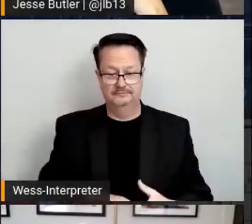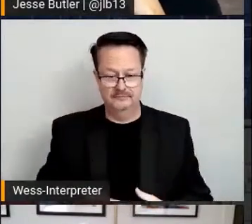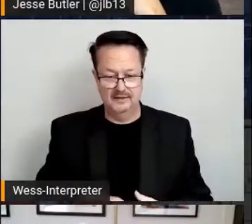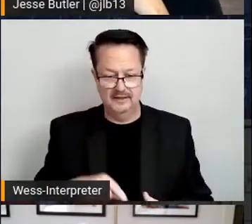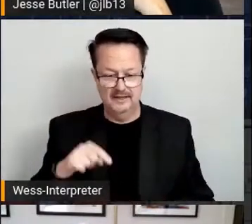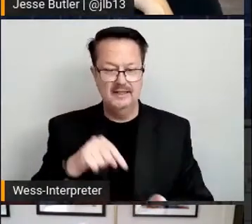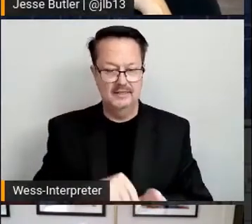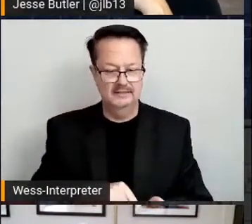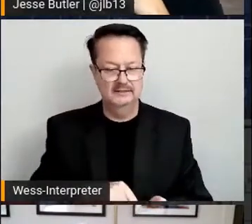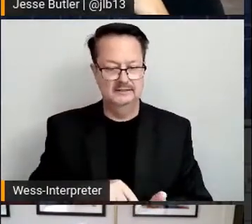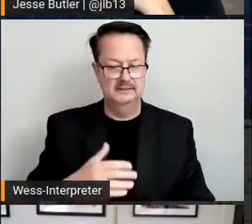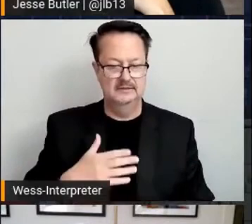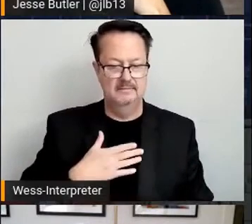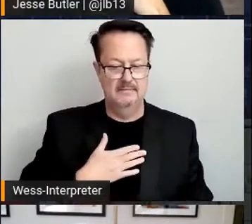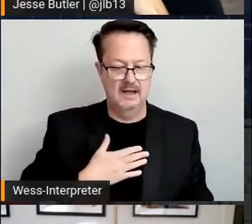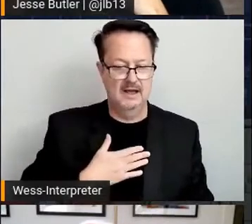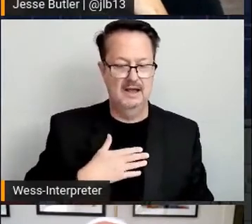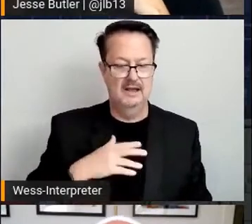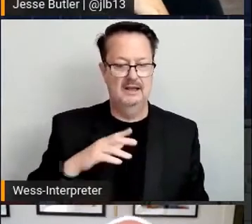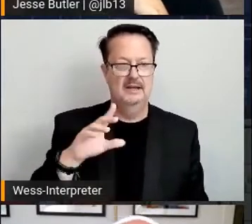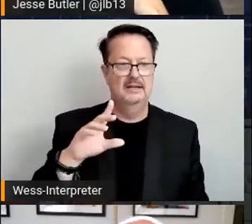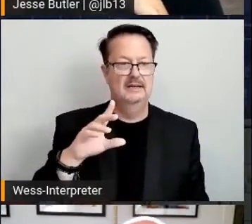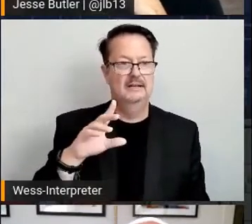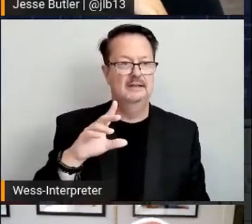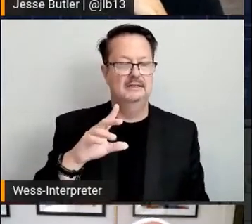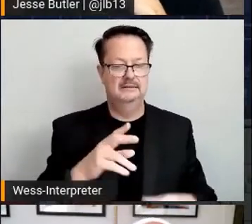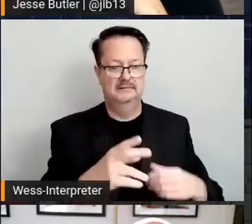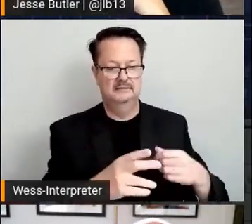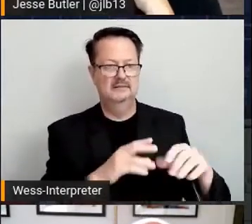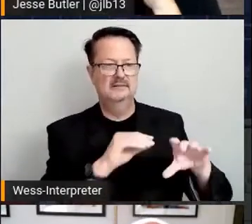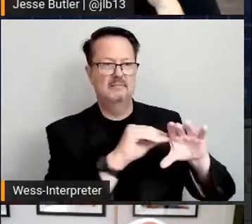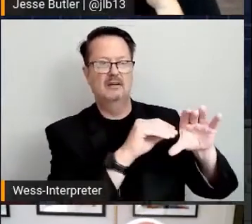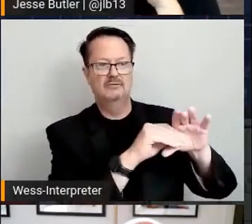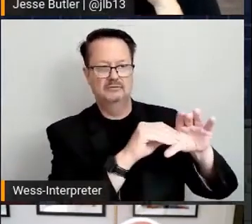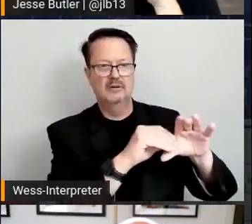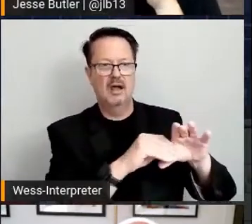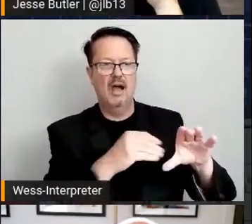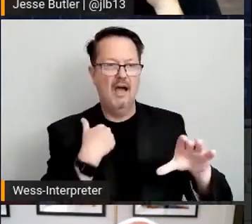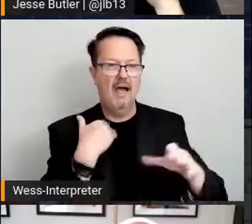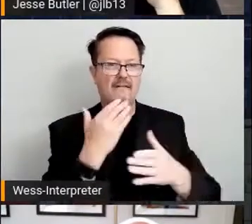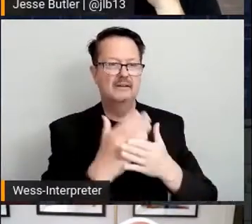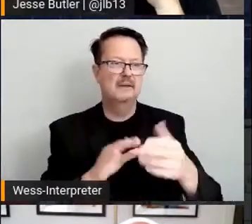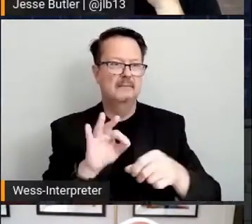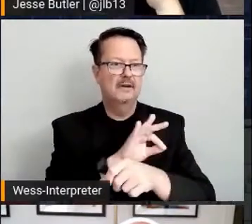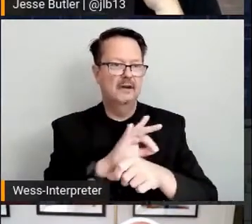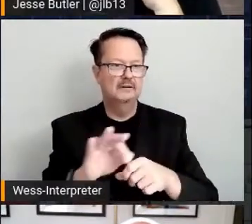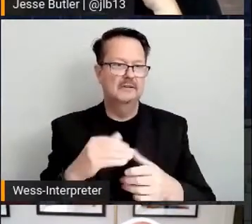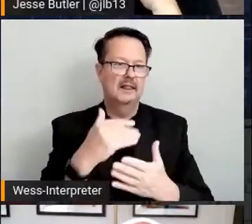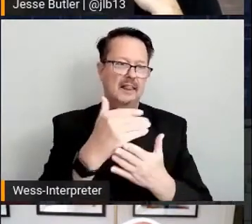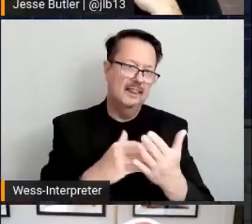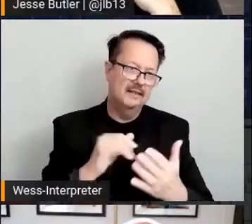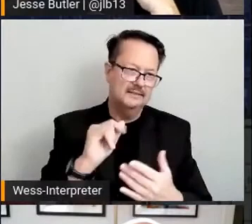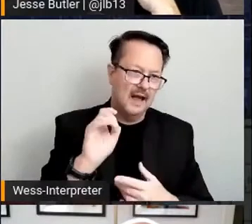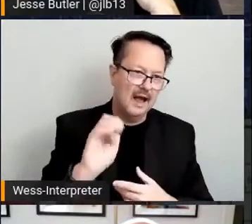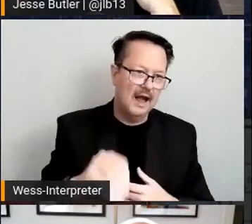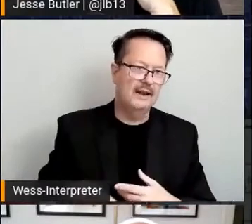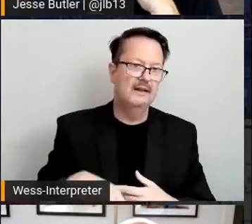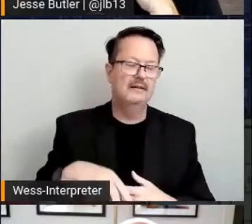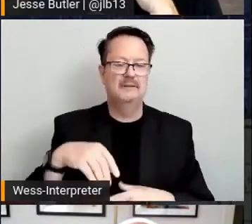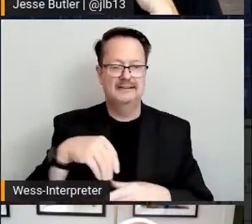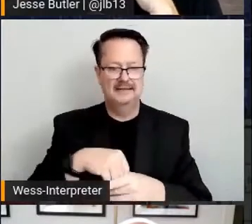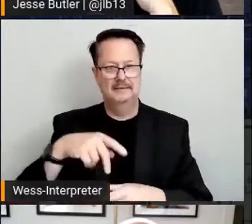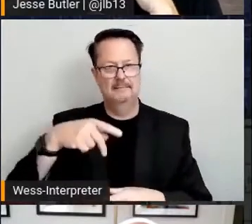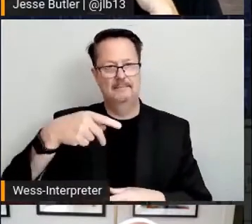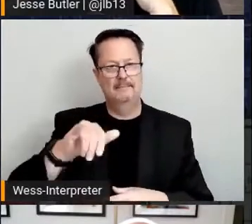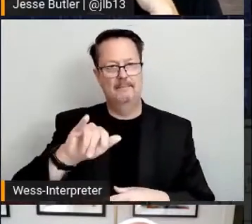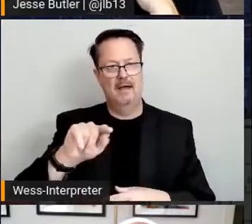my repository. I have a directory with some functions, list item Python and put item Python, which is basically